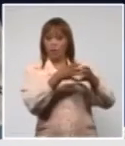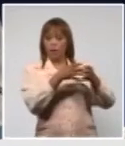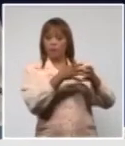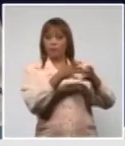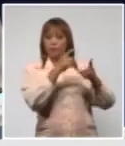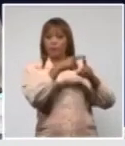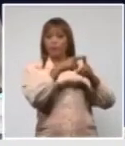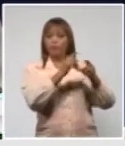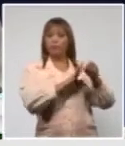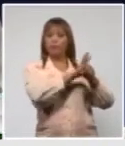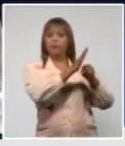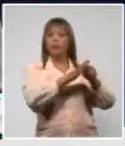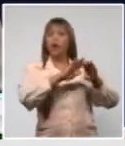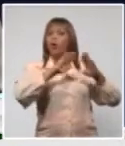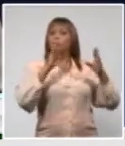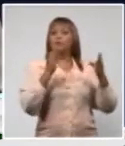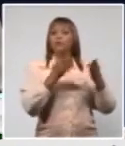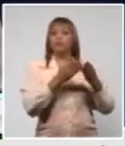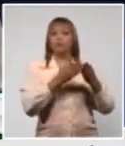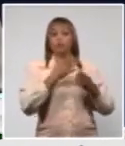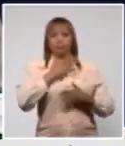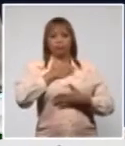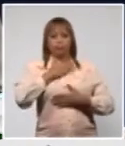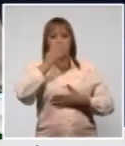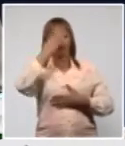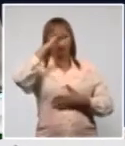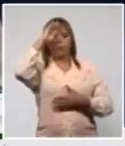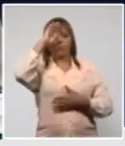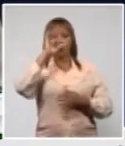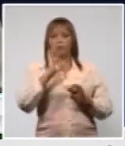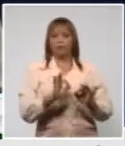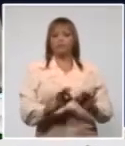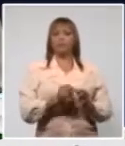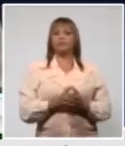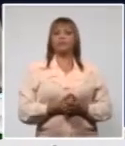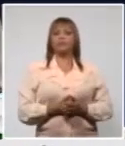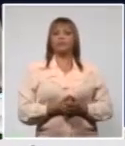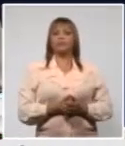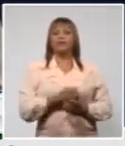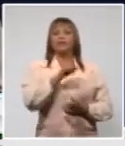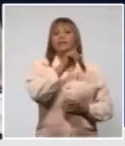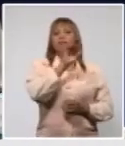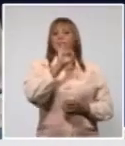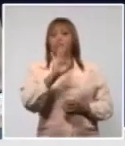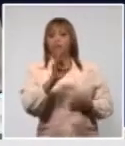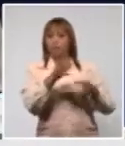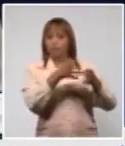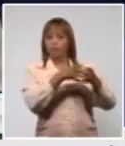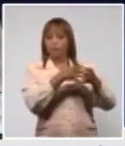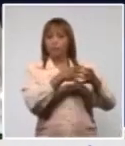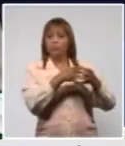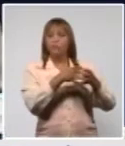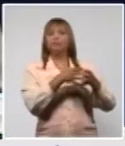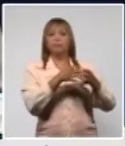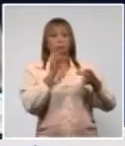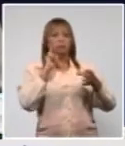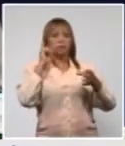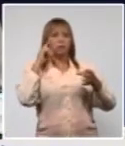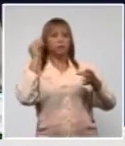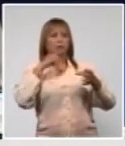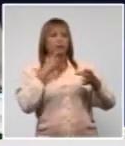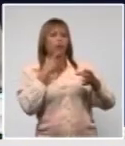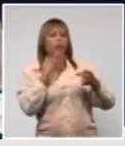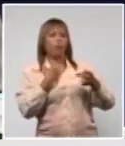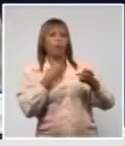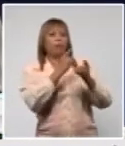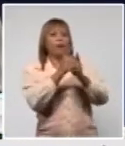at 35 patients over the last 15 days whose source of infection is being investigated.